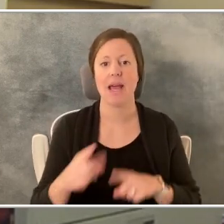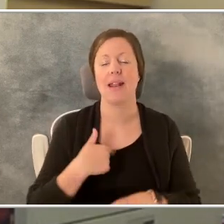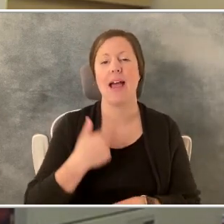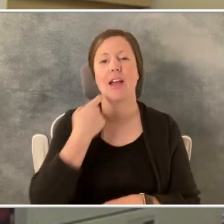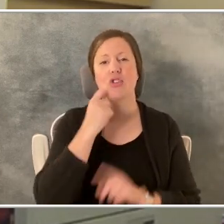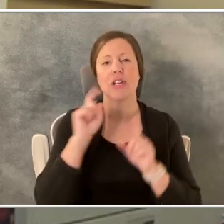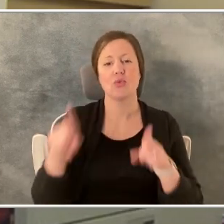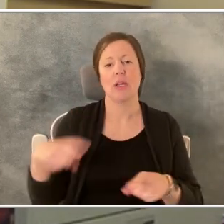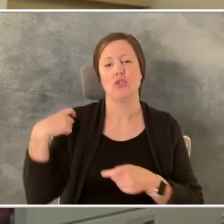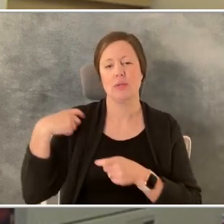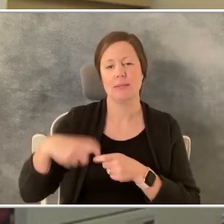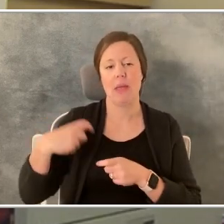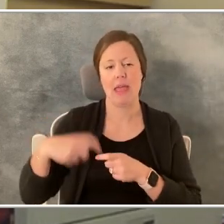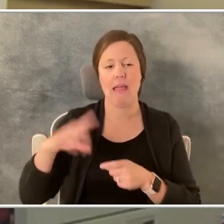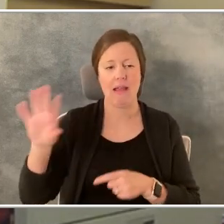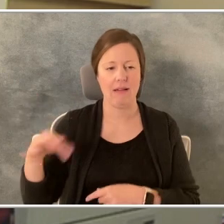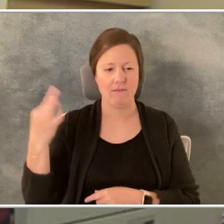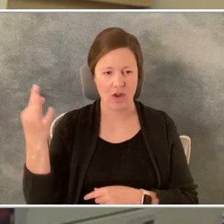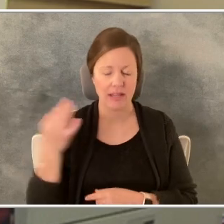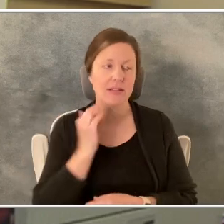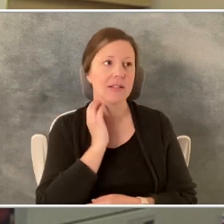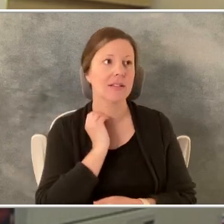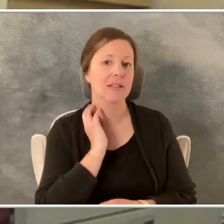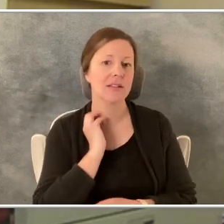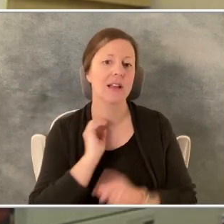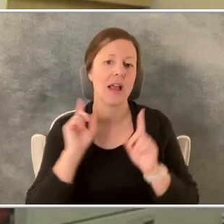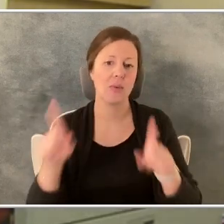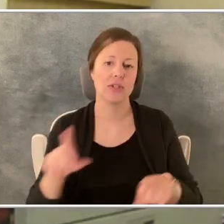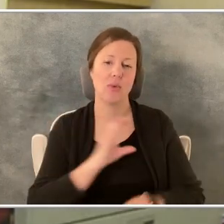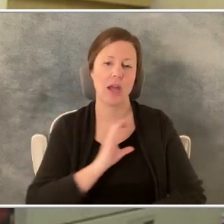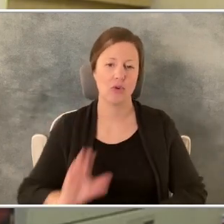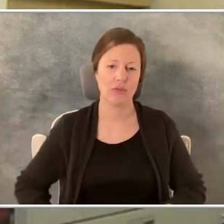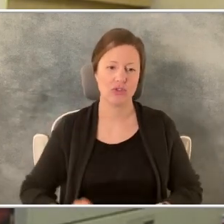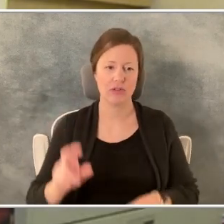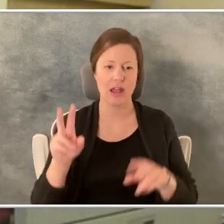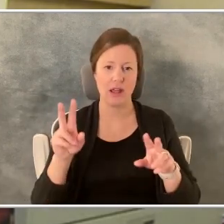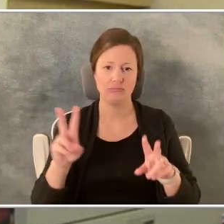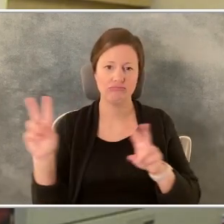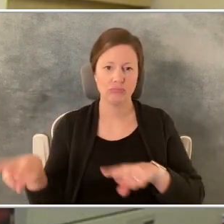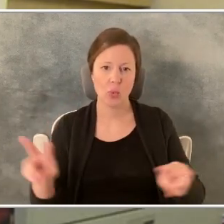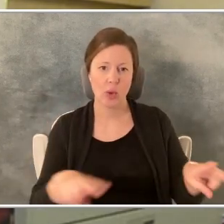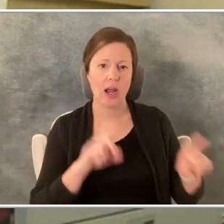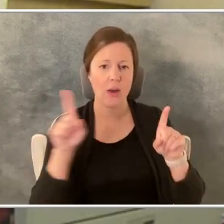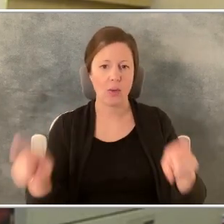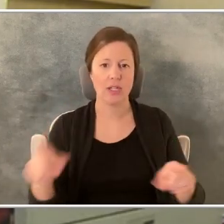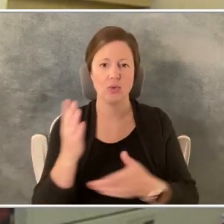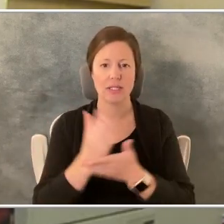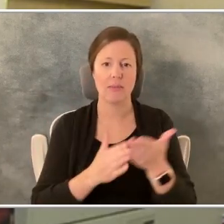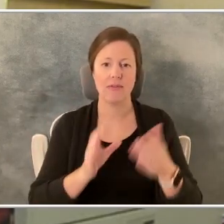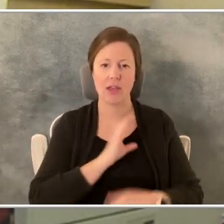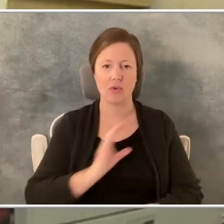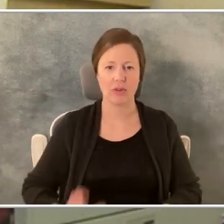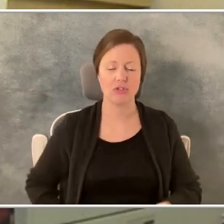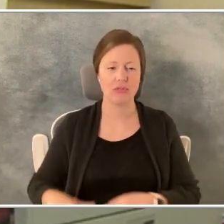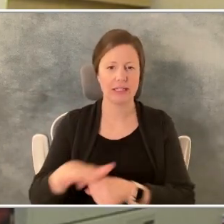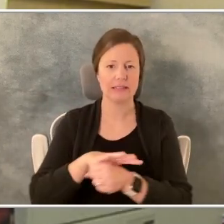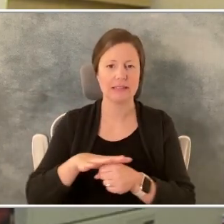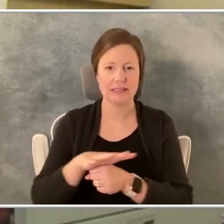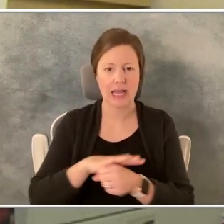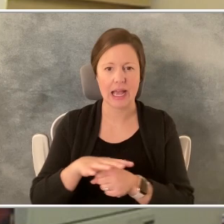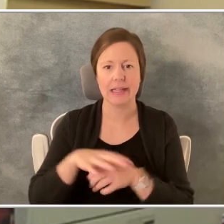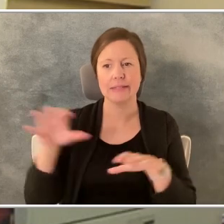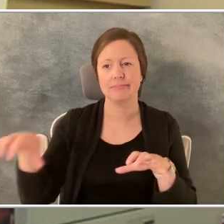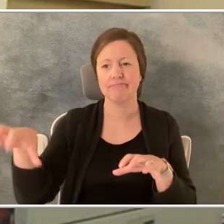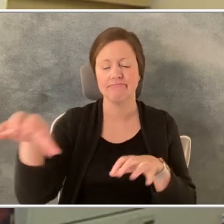and France. Actually, it was on a Christian tour. I went to some big Christian sites over there, Fatima and Lourdes,